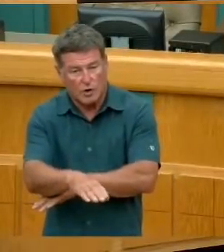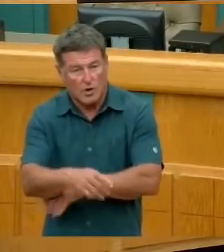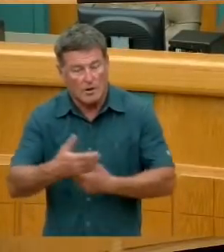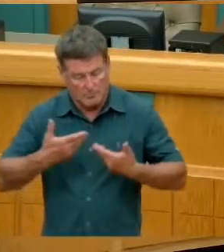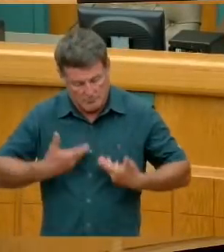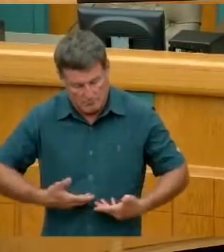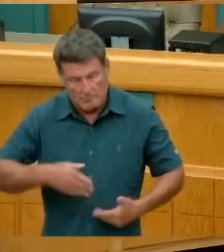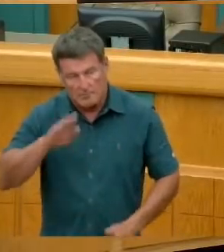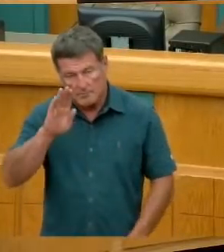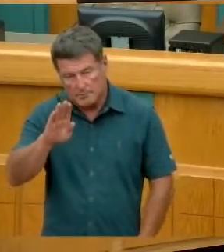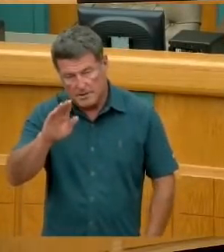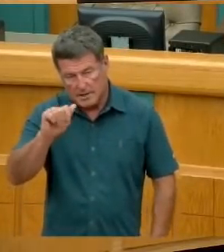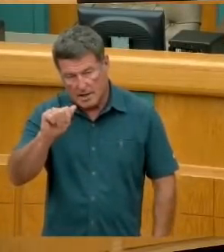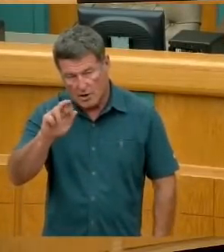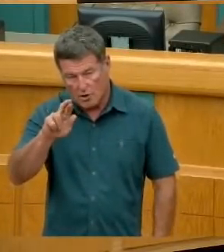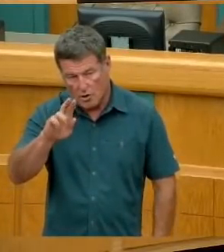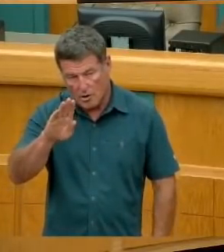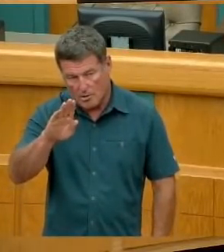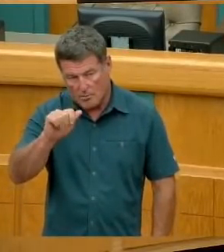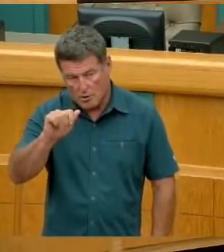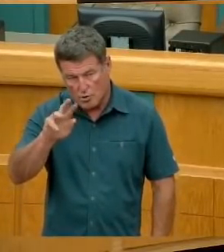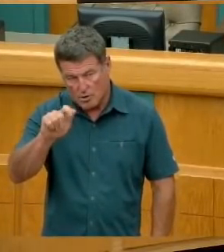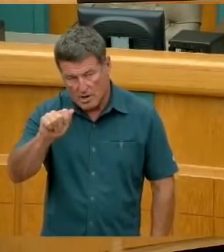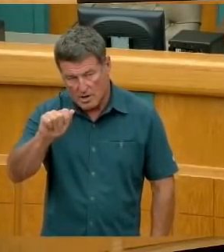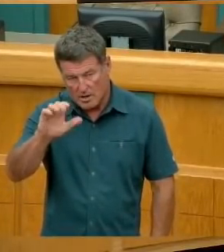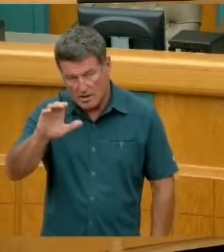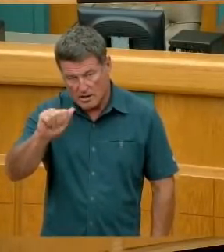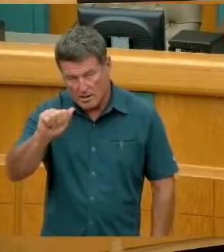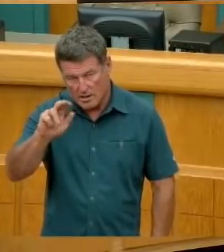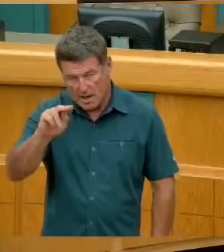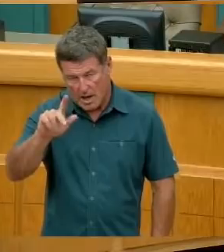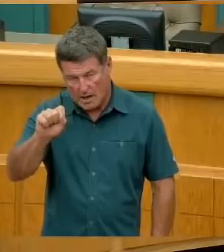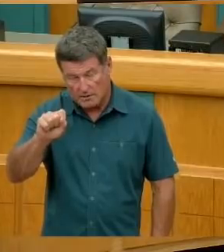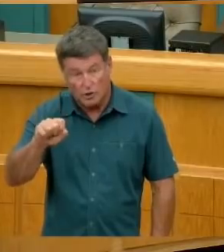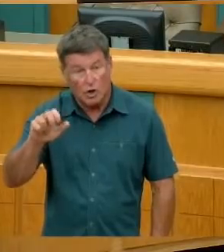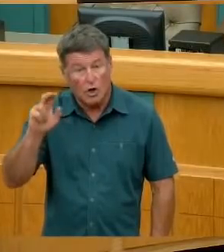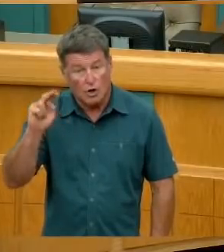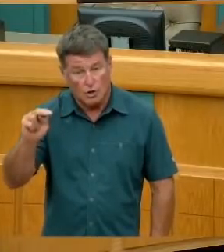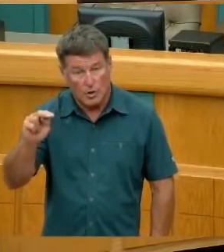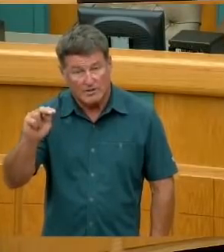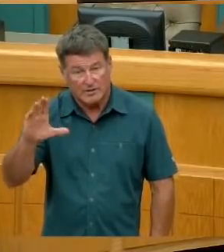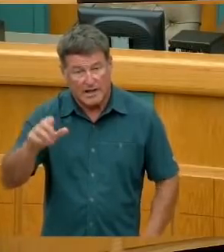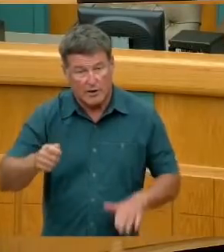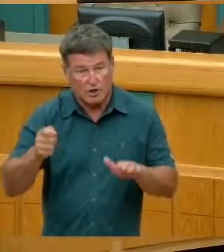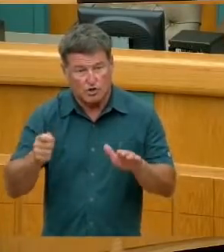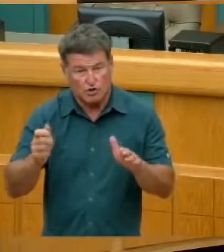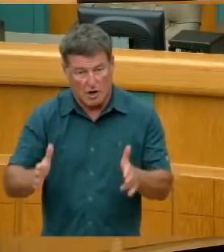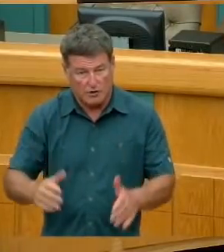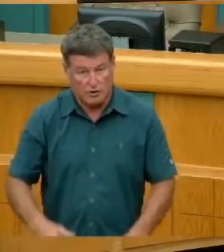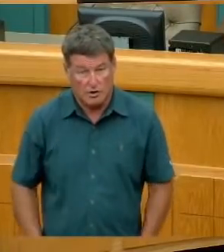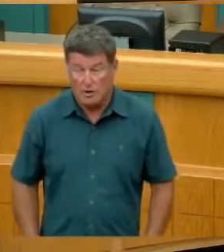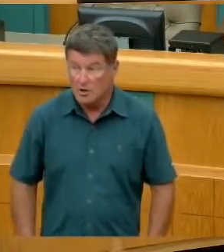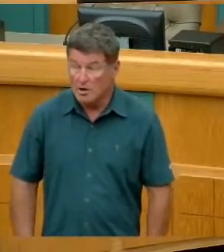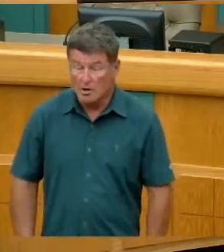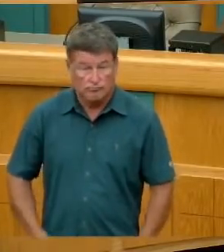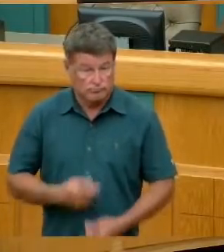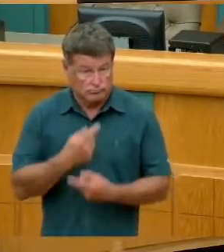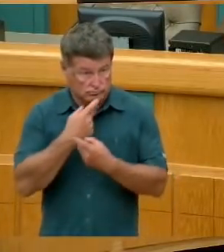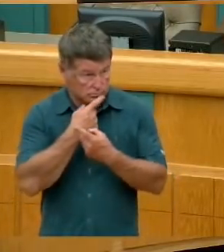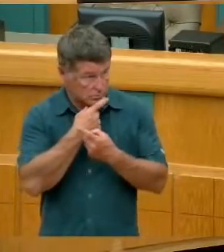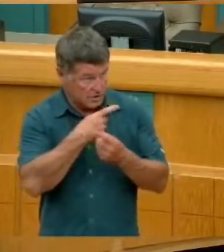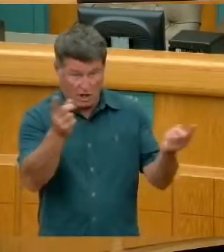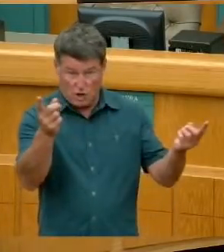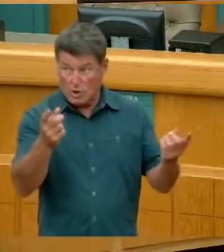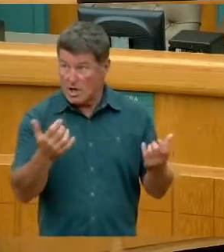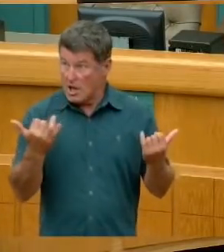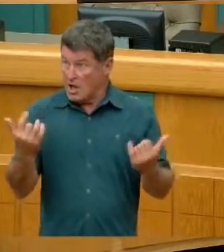Good afternoon, everyone. Barbara Canales, Nueces County Judge. Well, for me, today